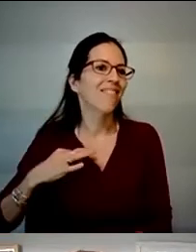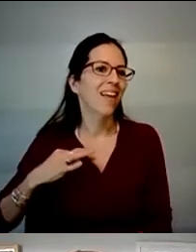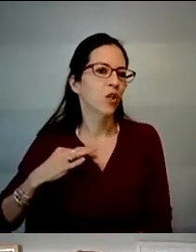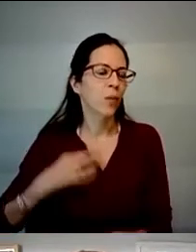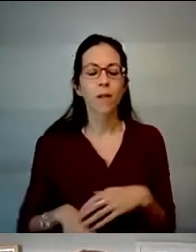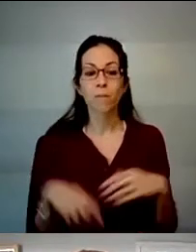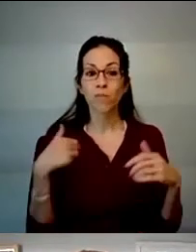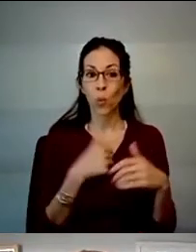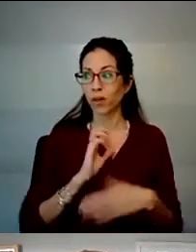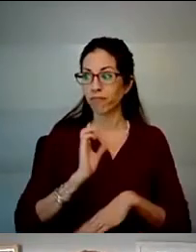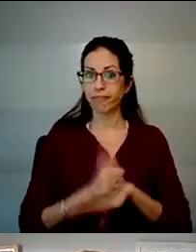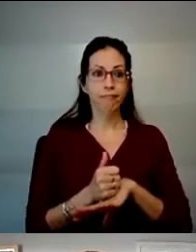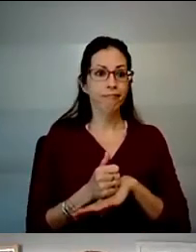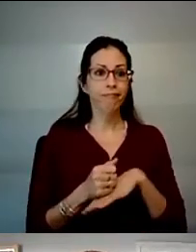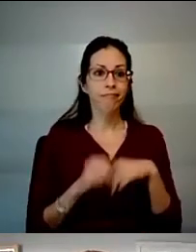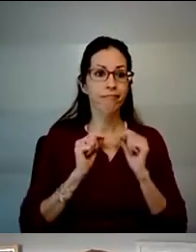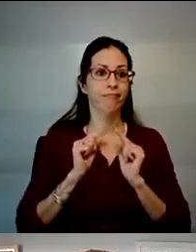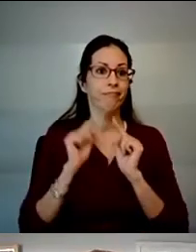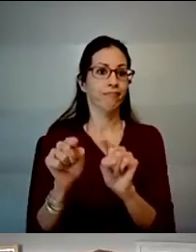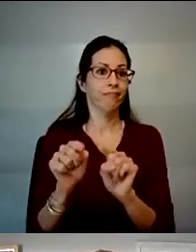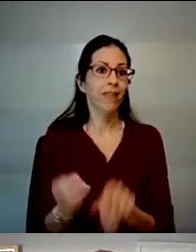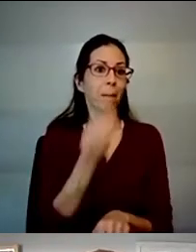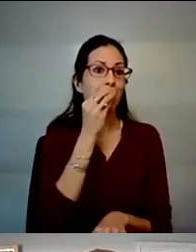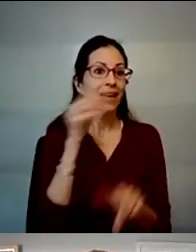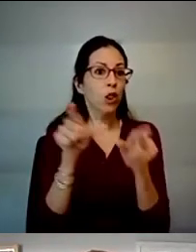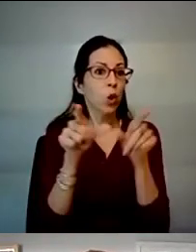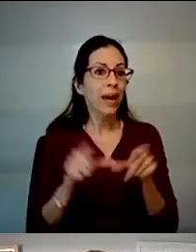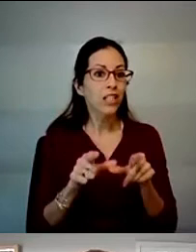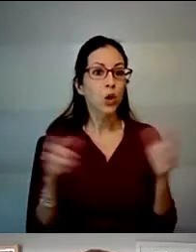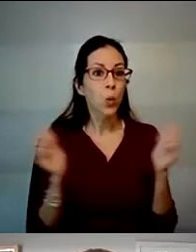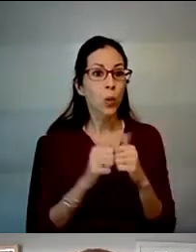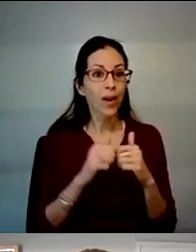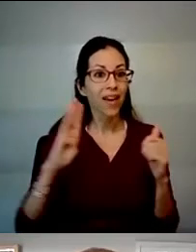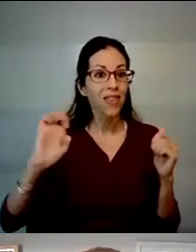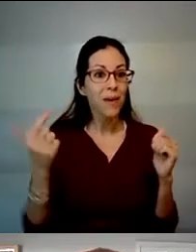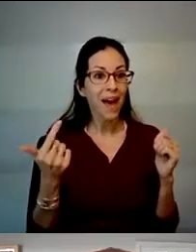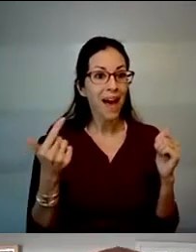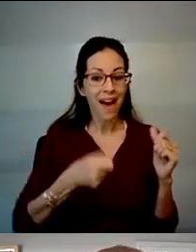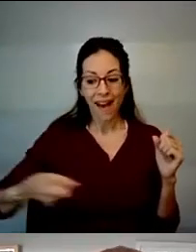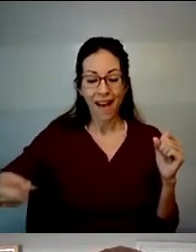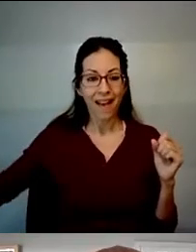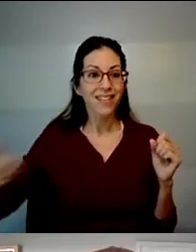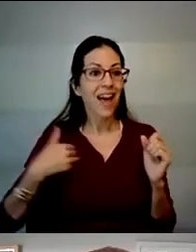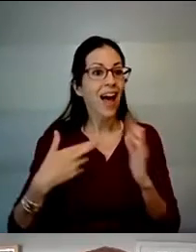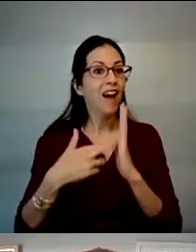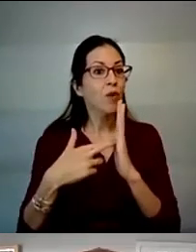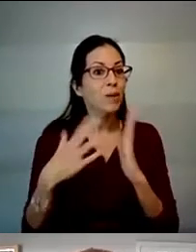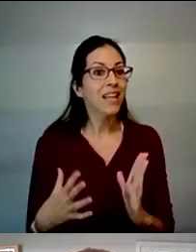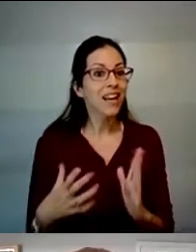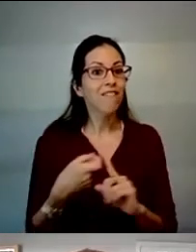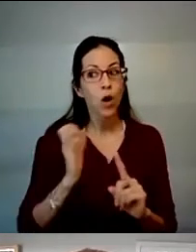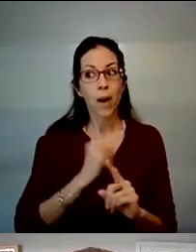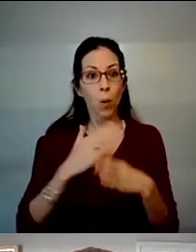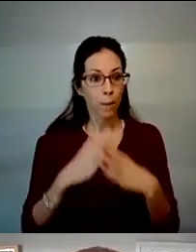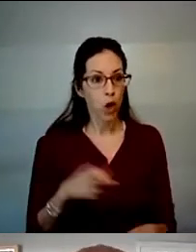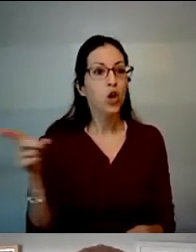set ourselves up at these meal sites. There were representatives from our corporate partner who